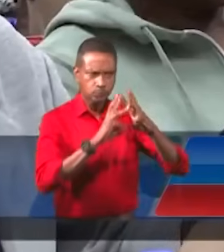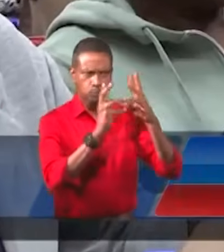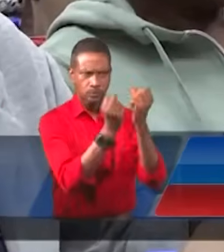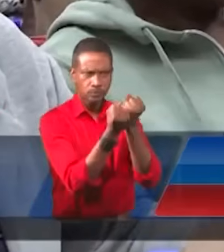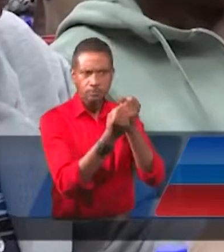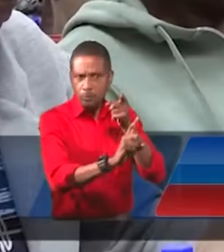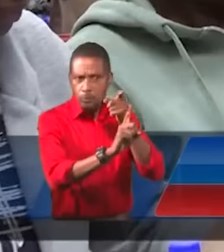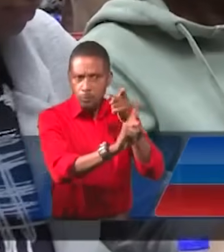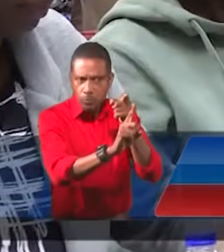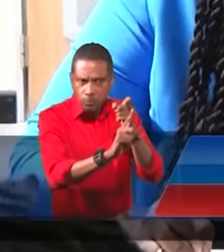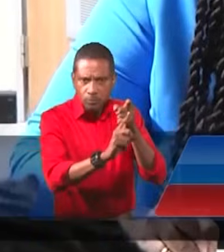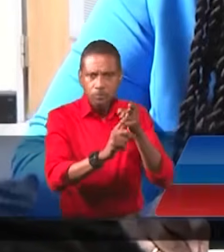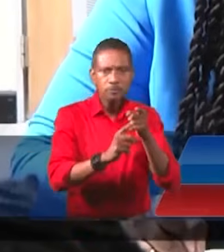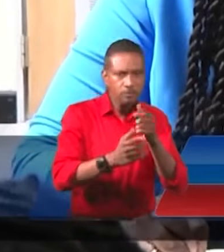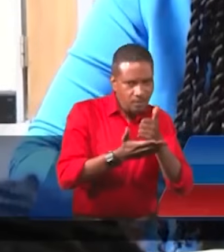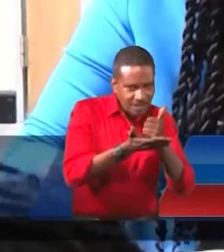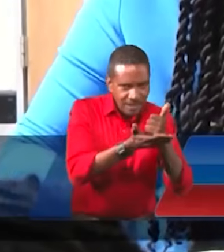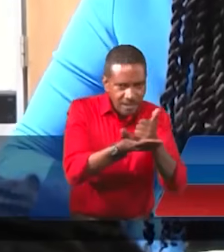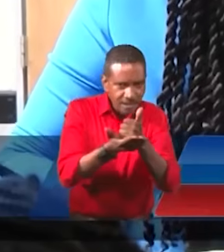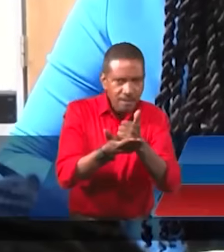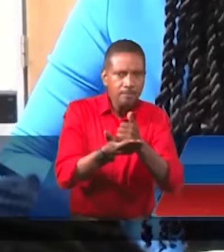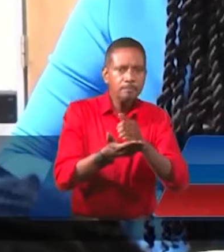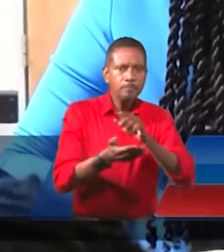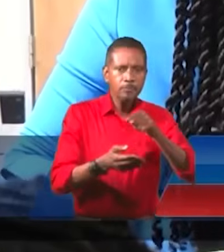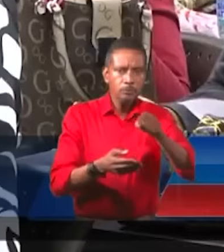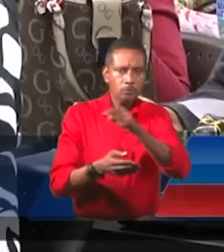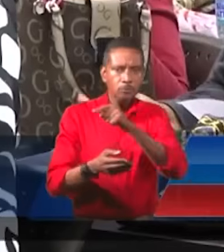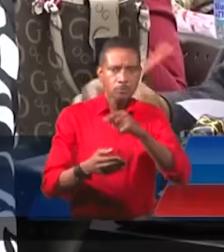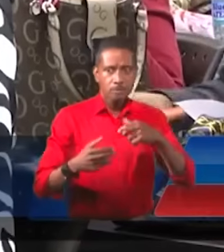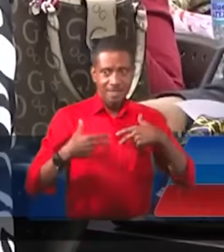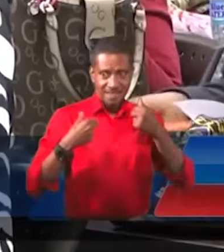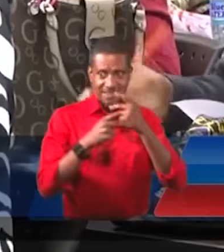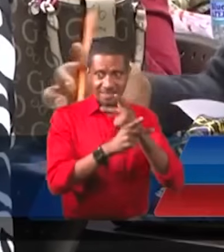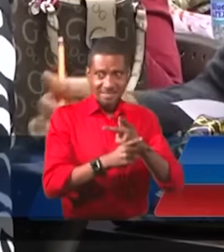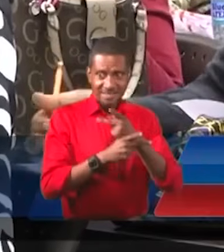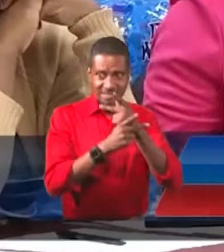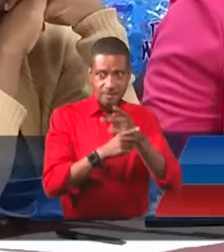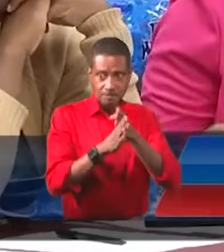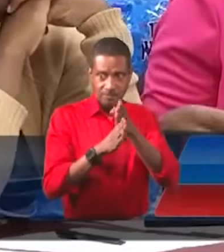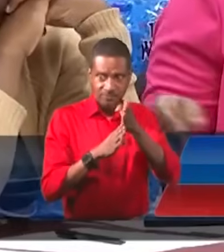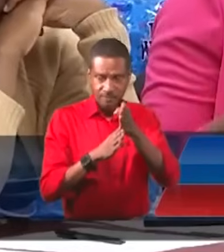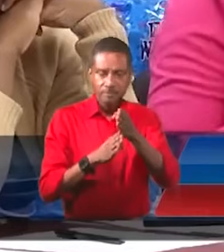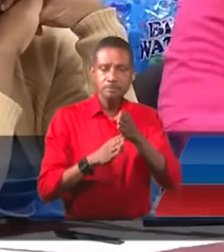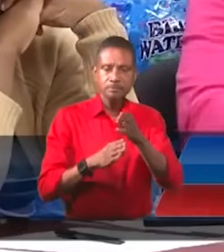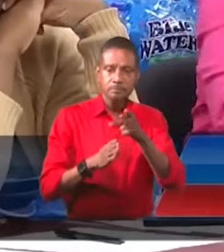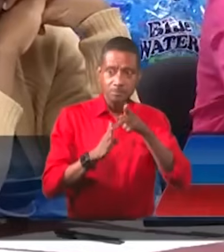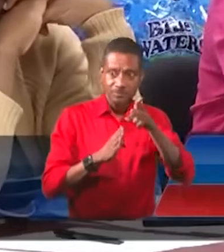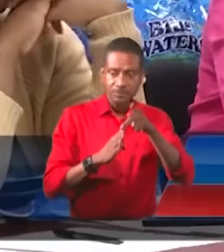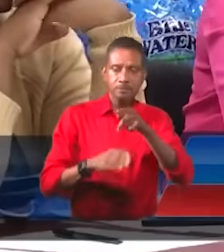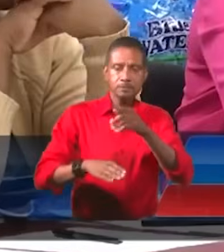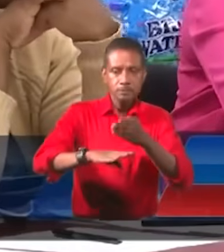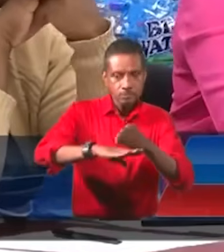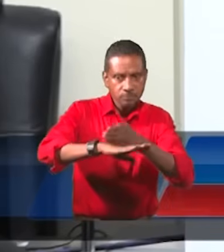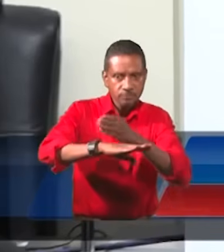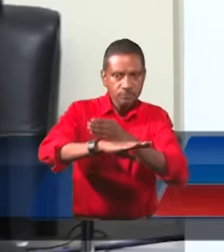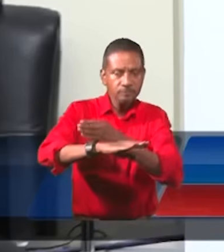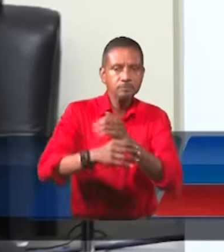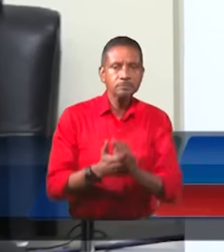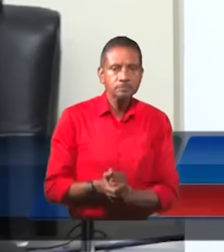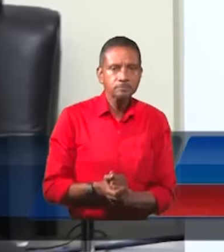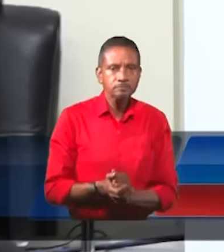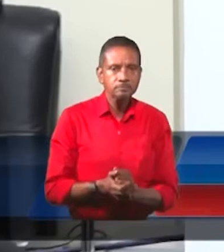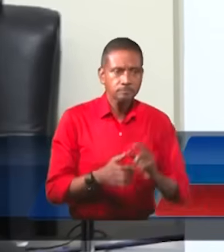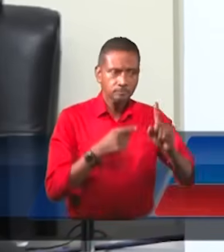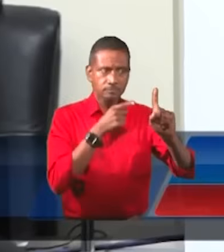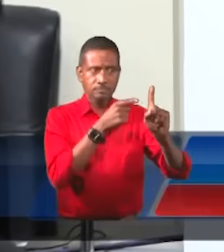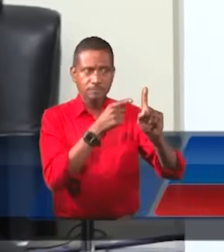enhance the capacity of healthcare professionals from the Tobago Regional Health Authority in the surveillance of vaccine-preventable diseases. Manager